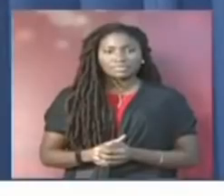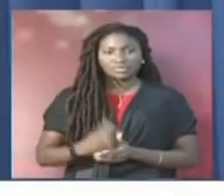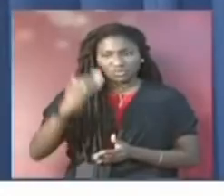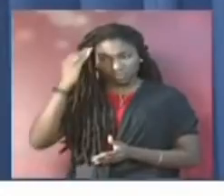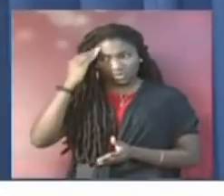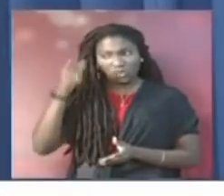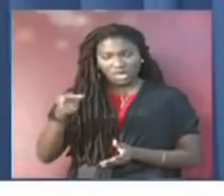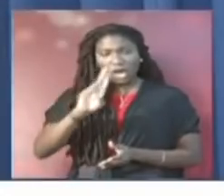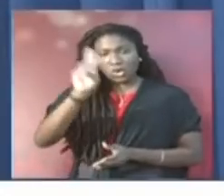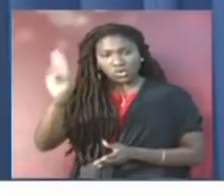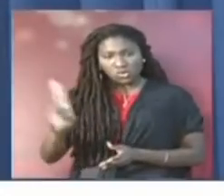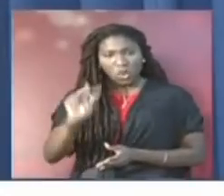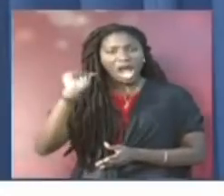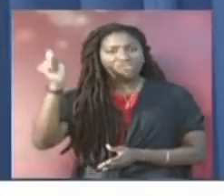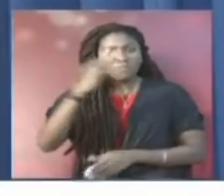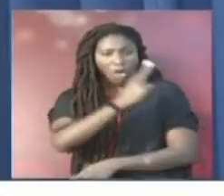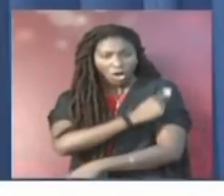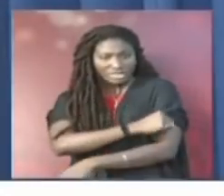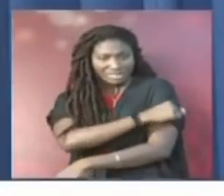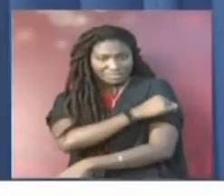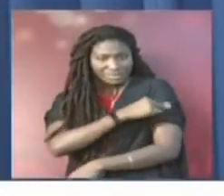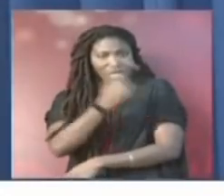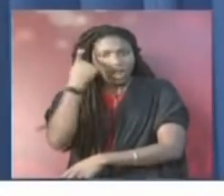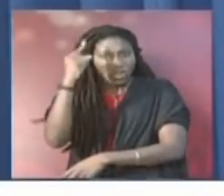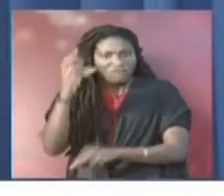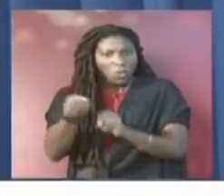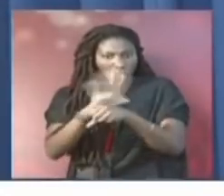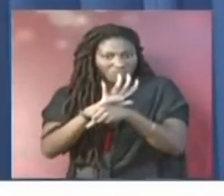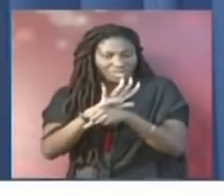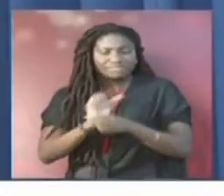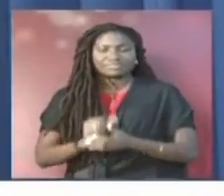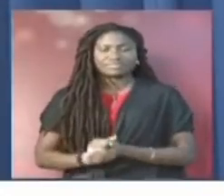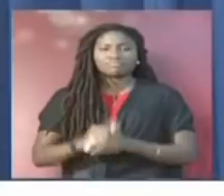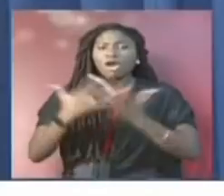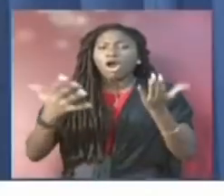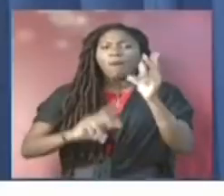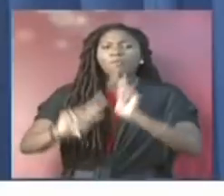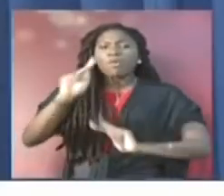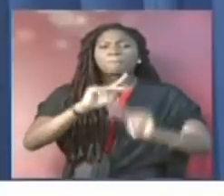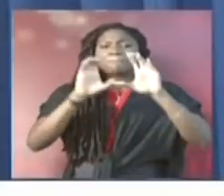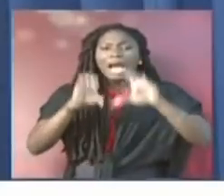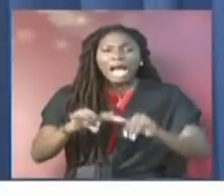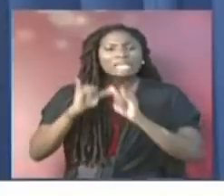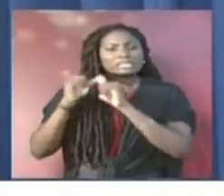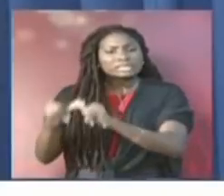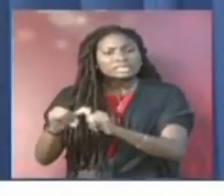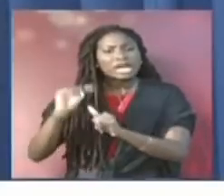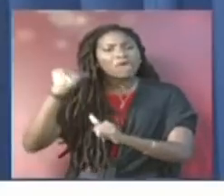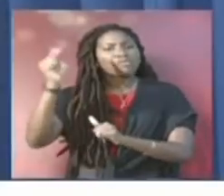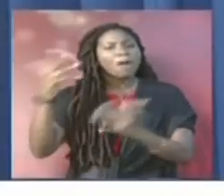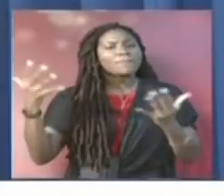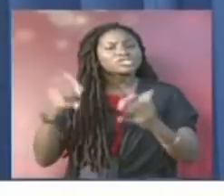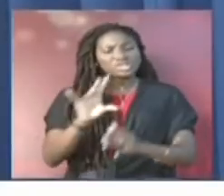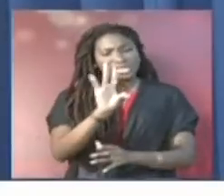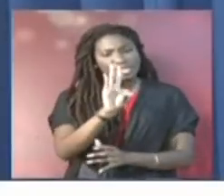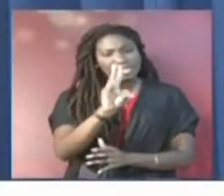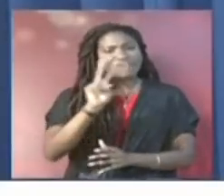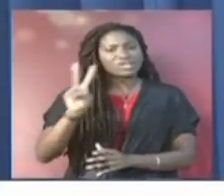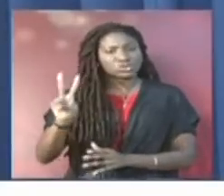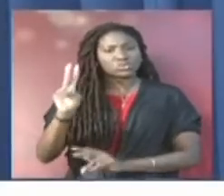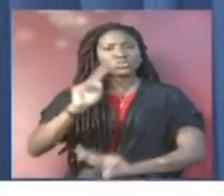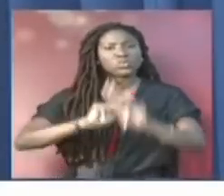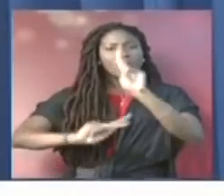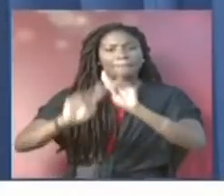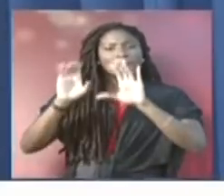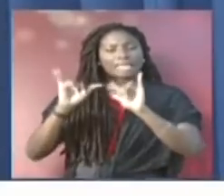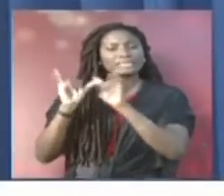parallel system, has 67 ward-based sites, 2 ICU, 3 HDU, a total of 72.